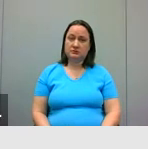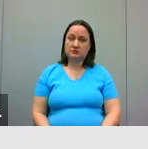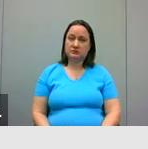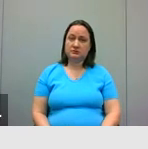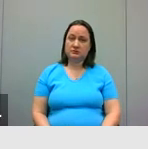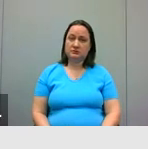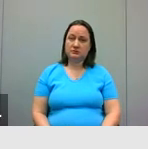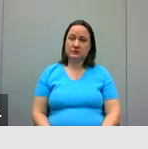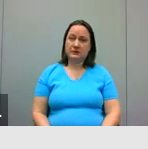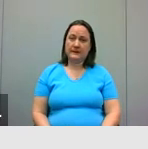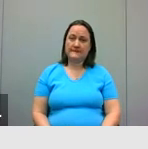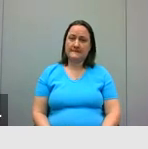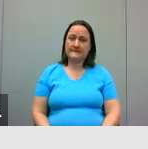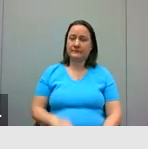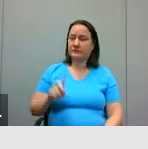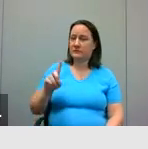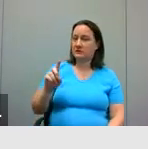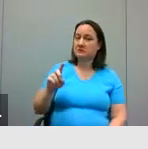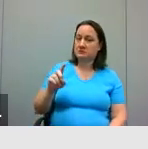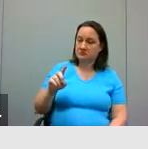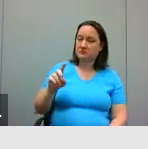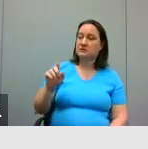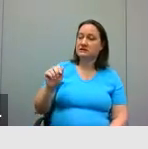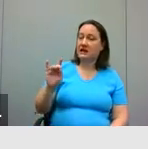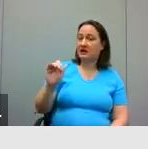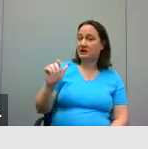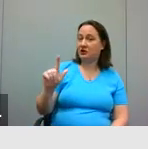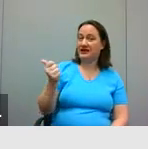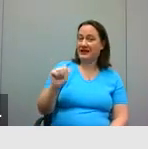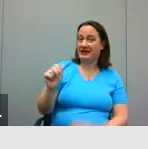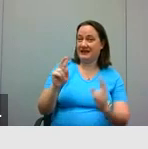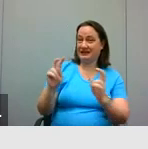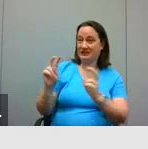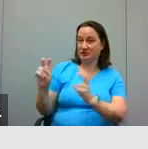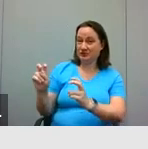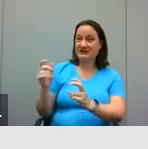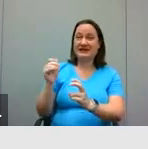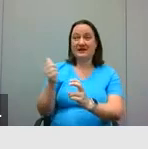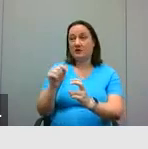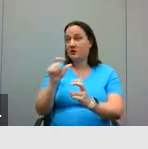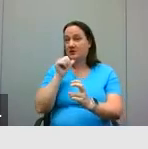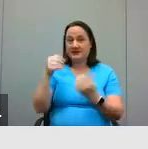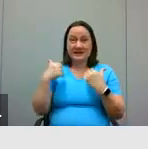I do. Daniel, any issues? I want to send them to anybody and